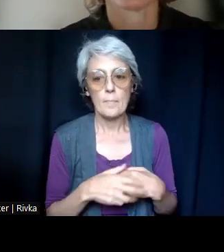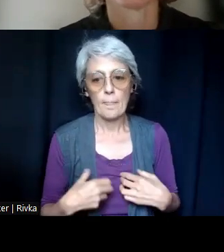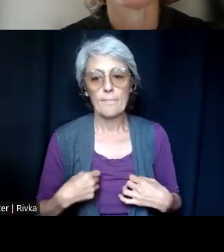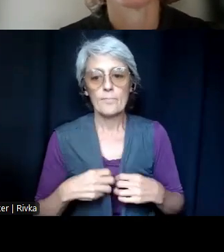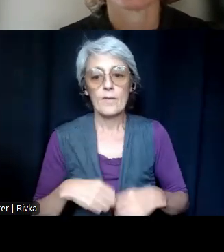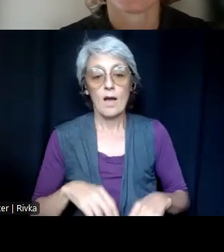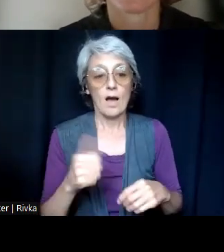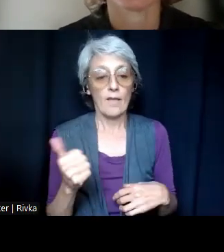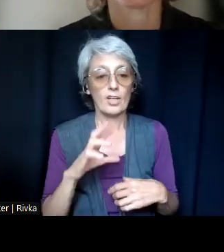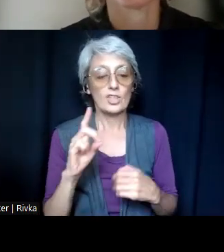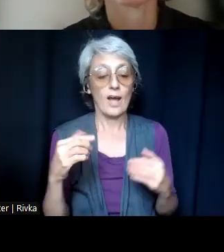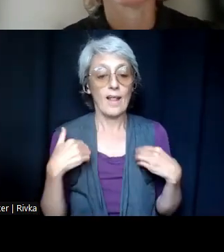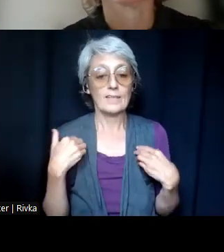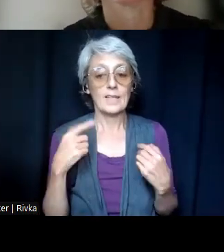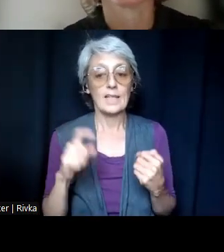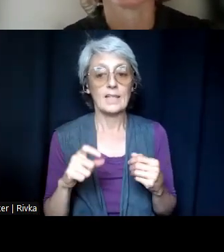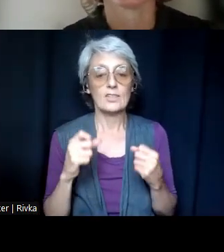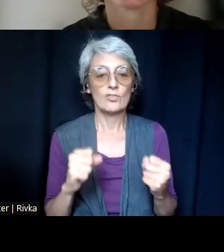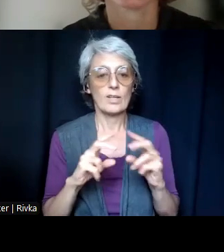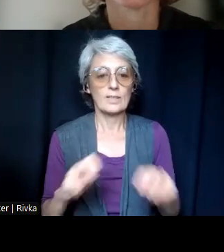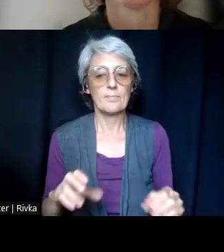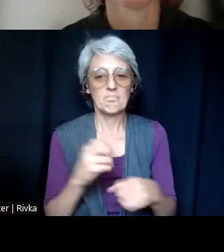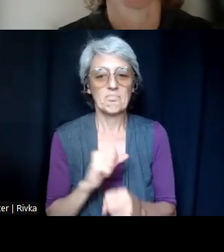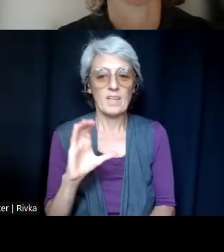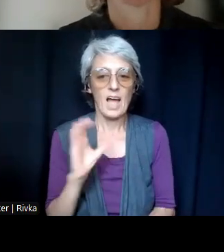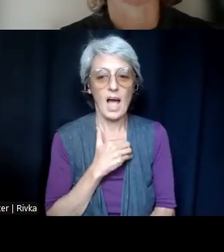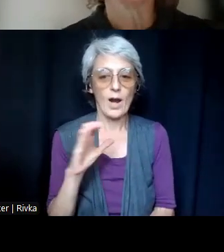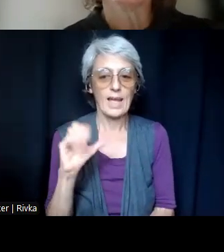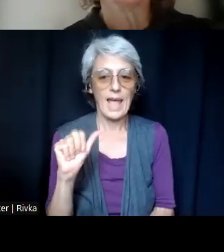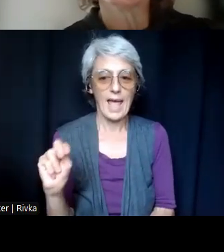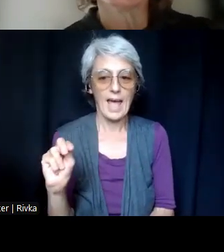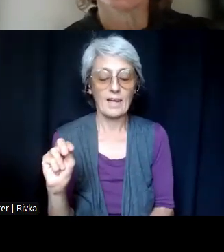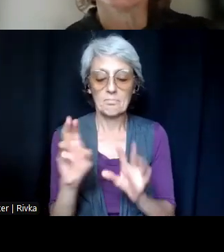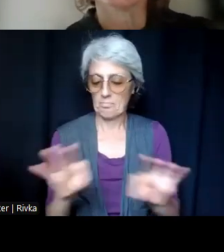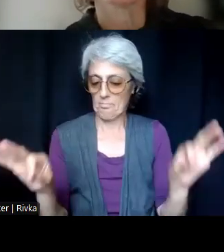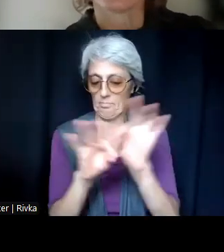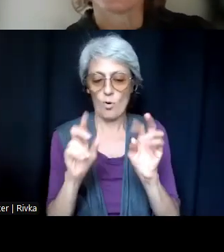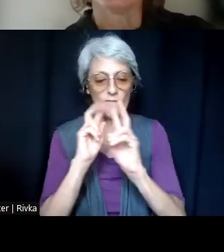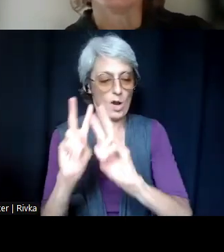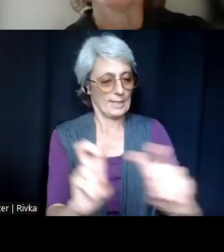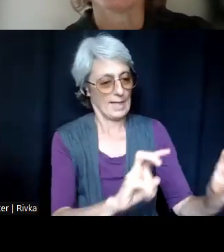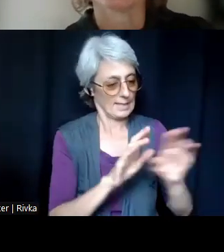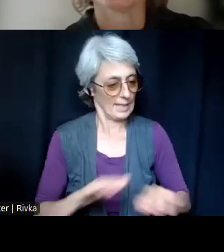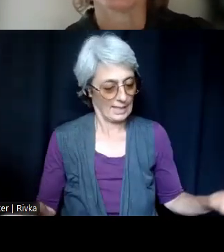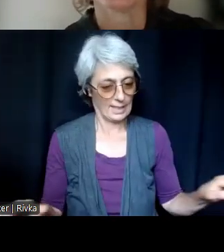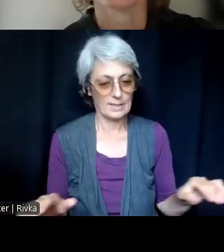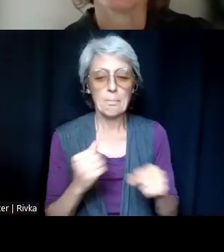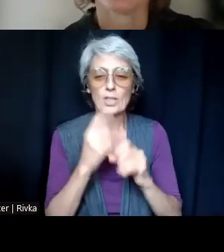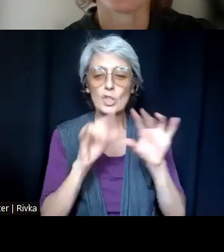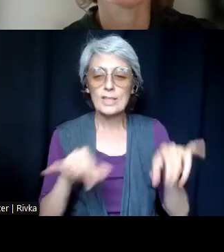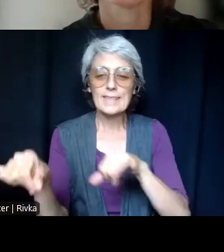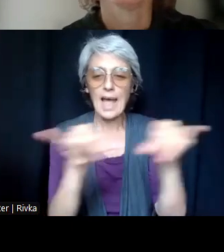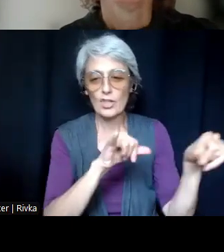strengths assessment, so our CANs. So this really is key to assessing kids in a standardized way and making